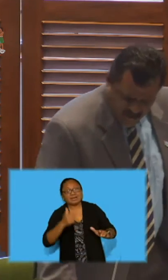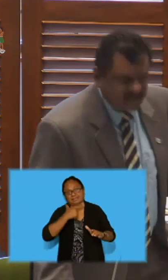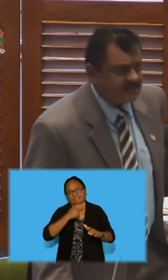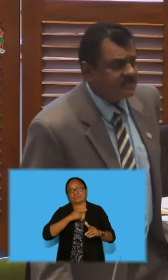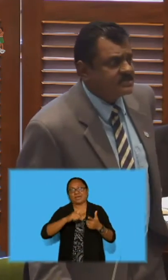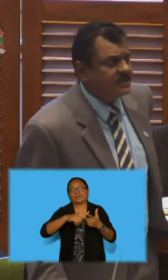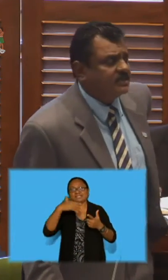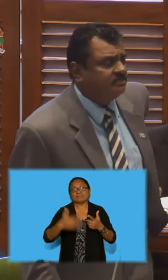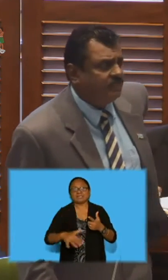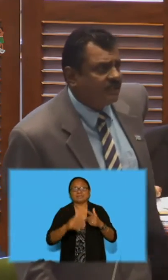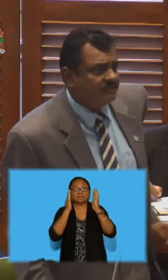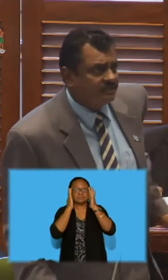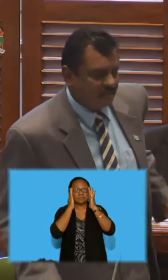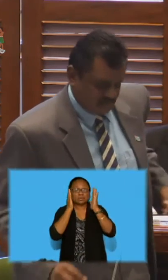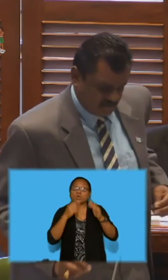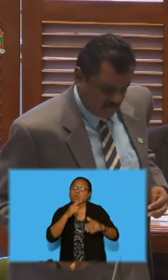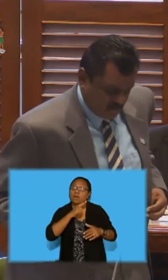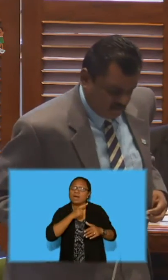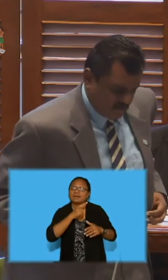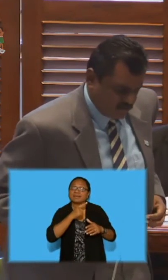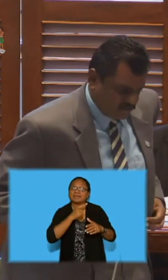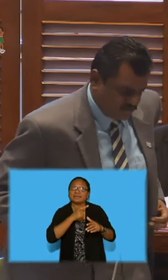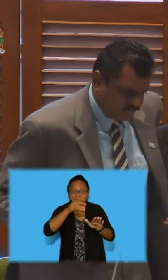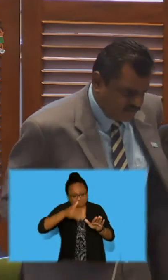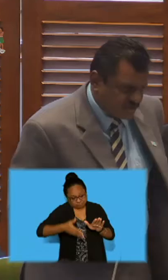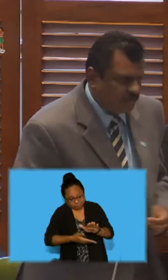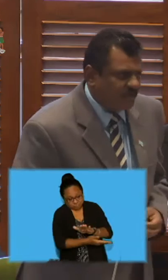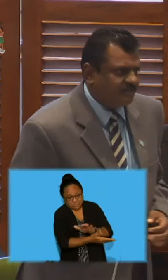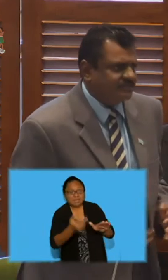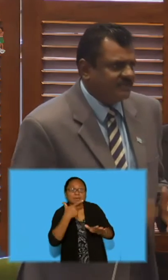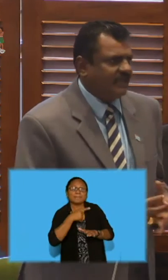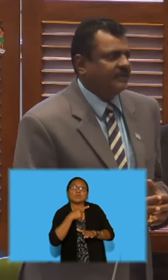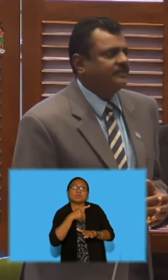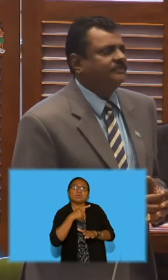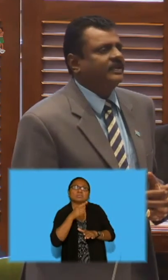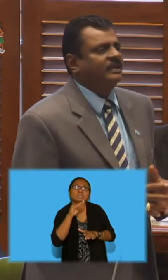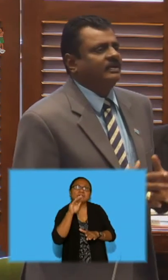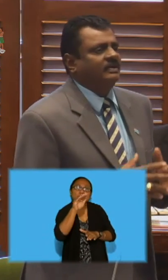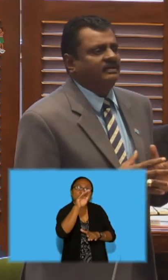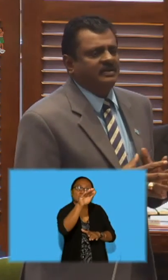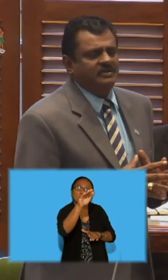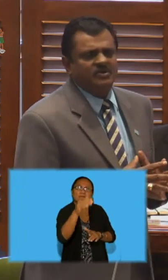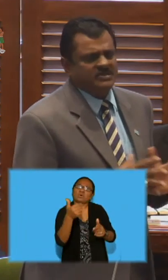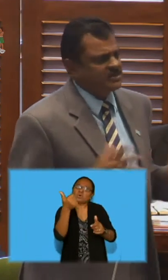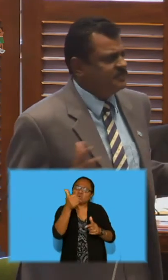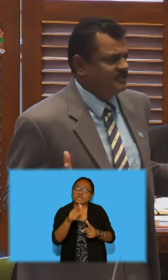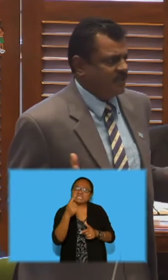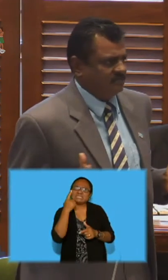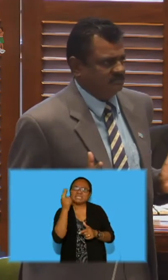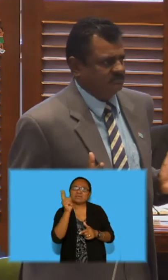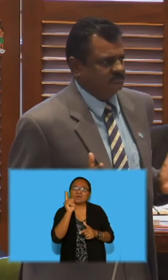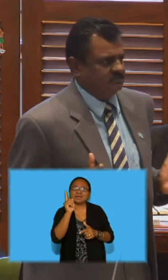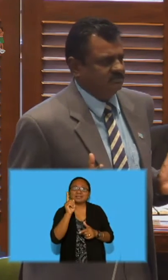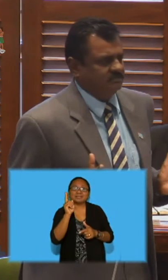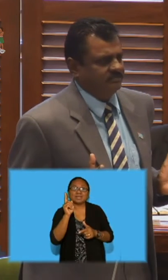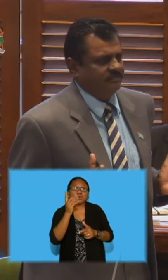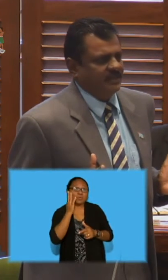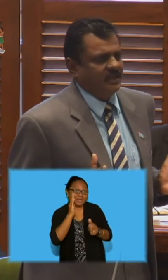why this has taken place, because in future we have seen that roads have been done.